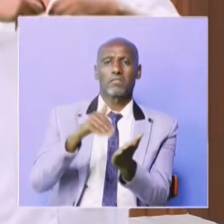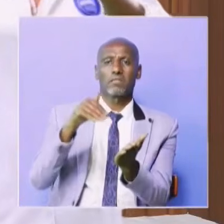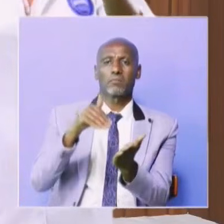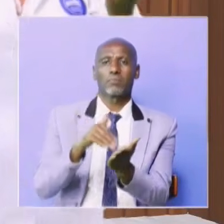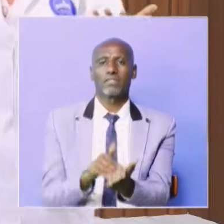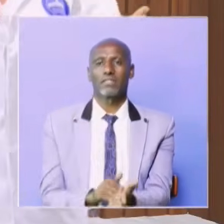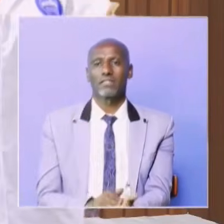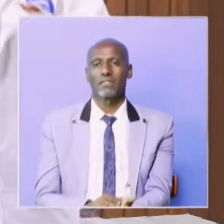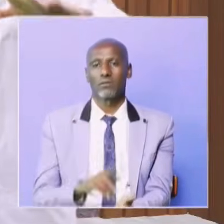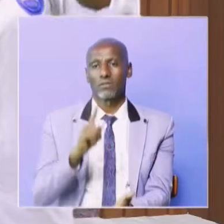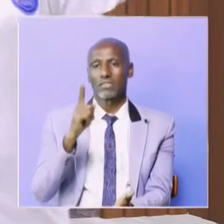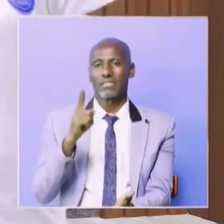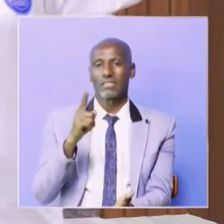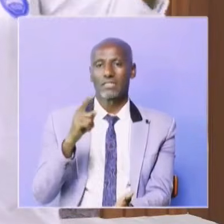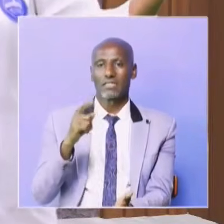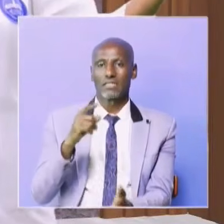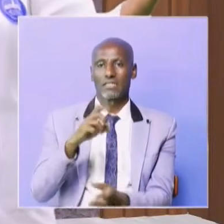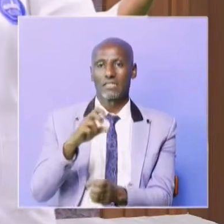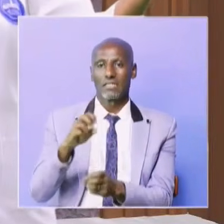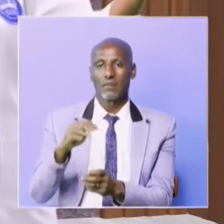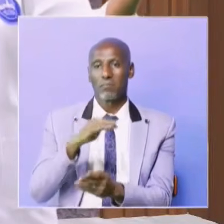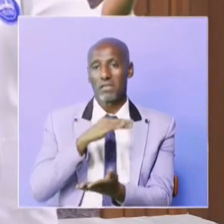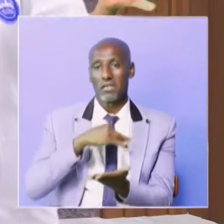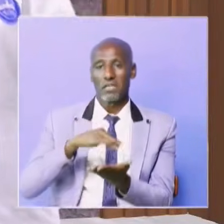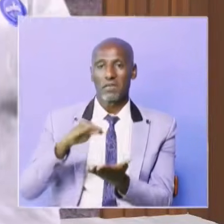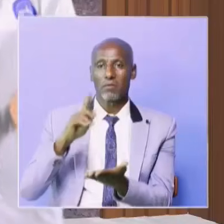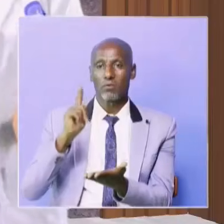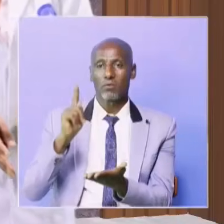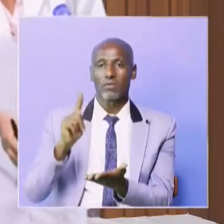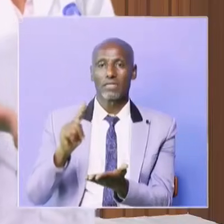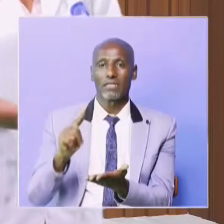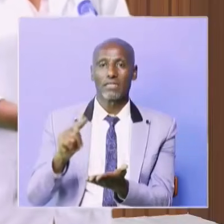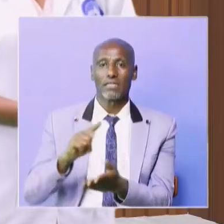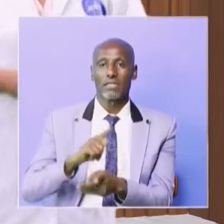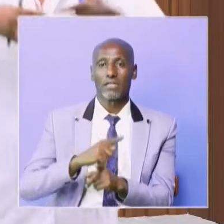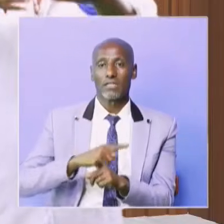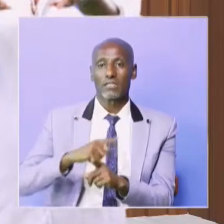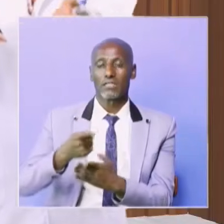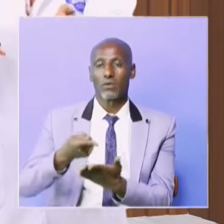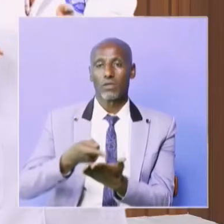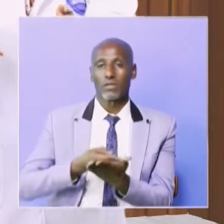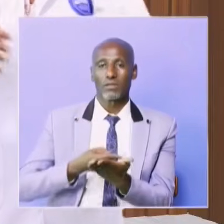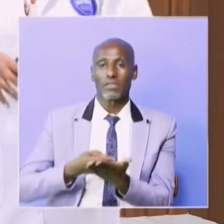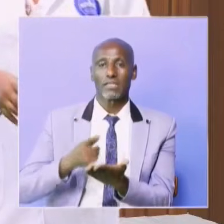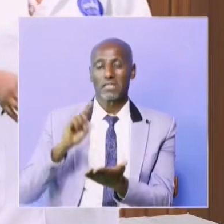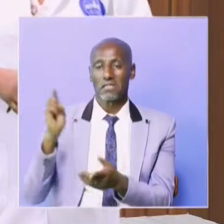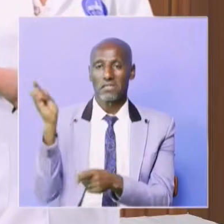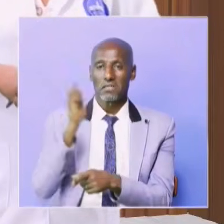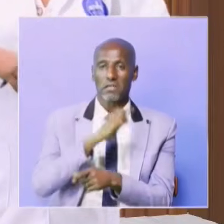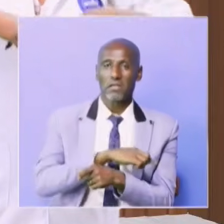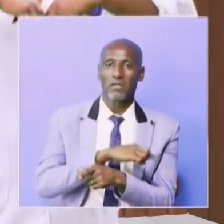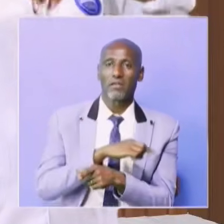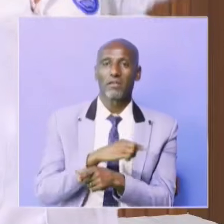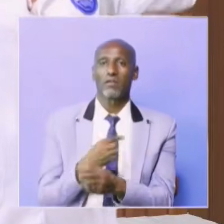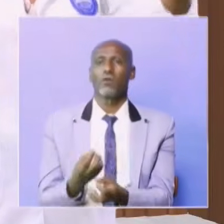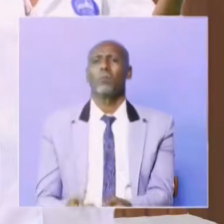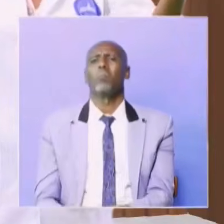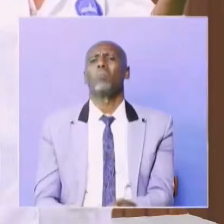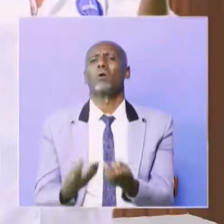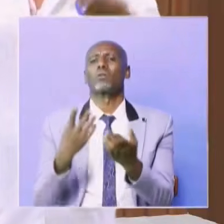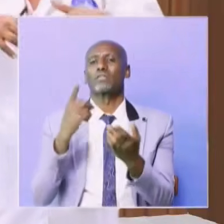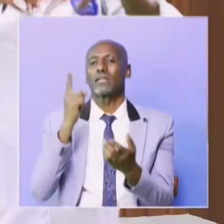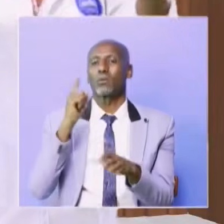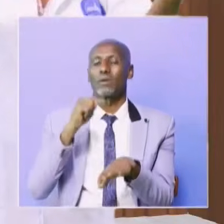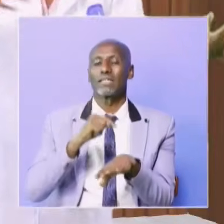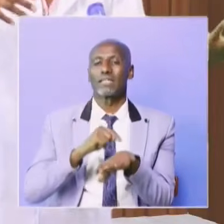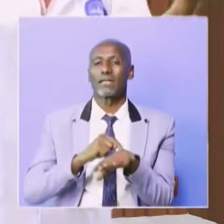once in a year, once in a millennium, all right? Once in a week, once in a day, or more than one times in